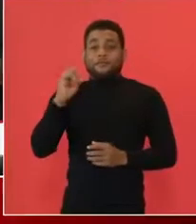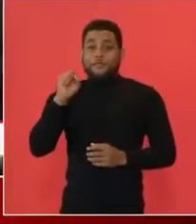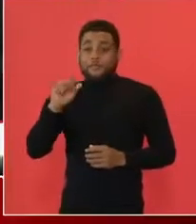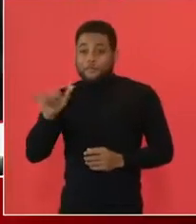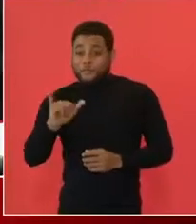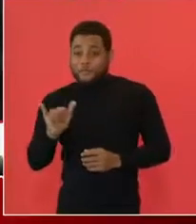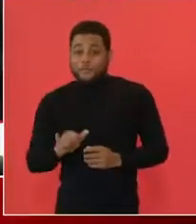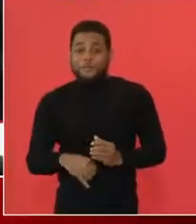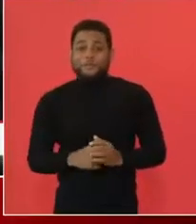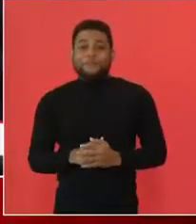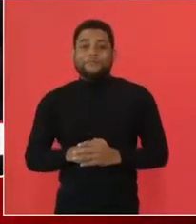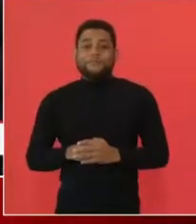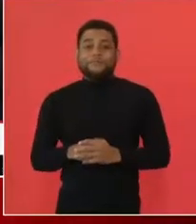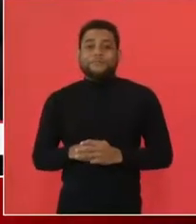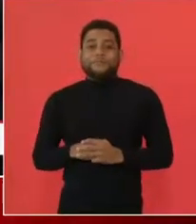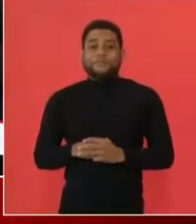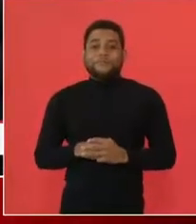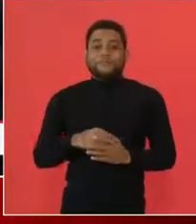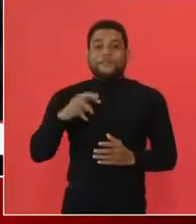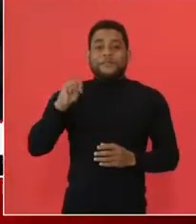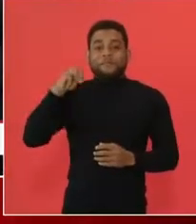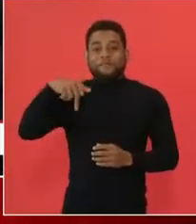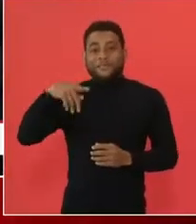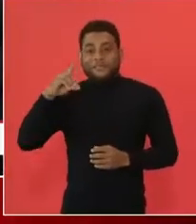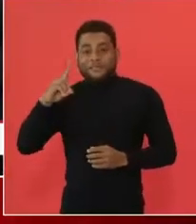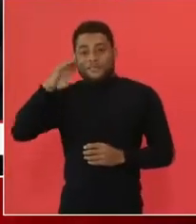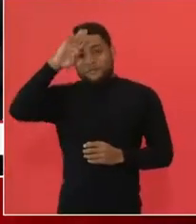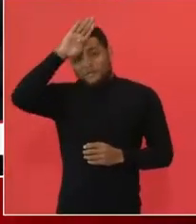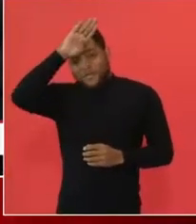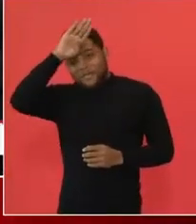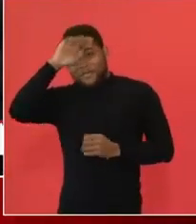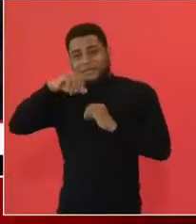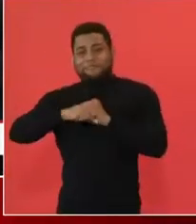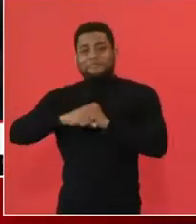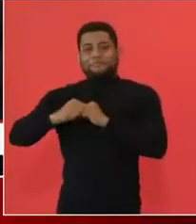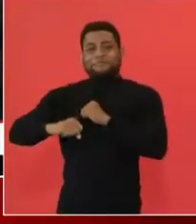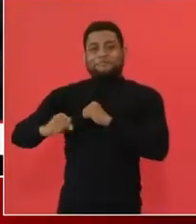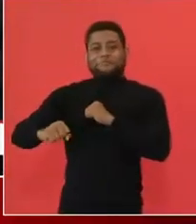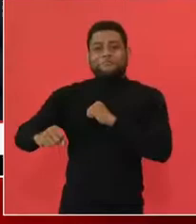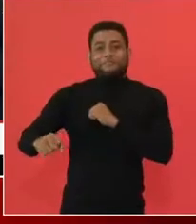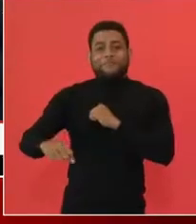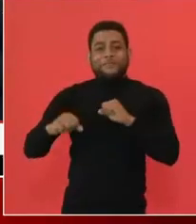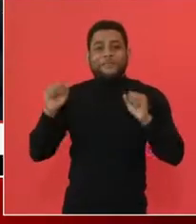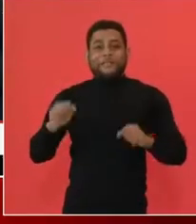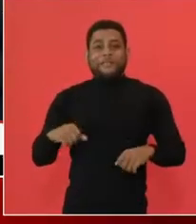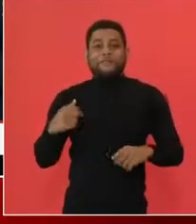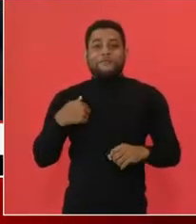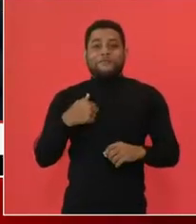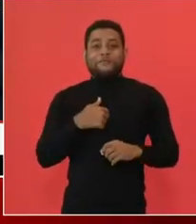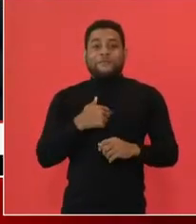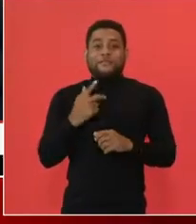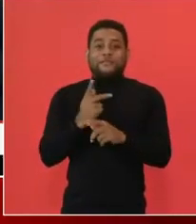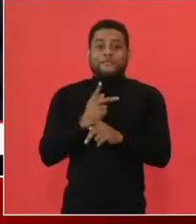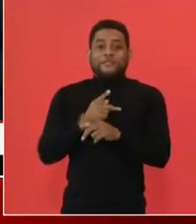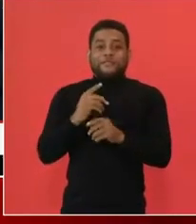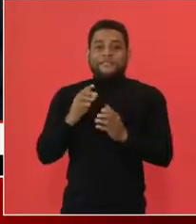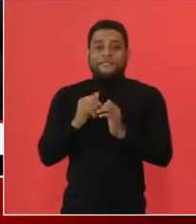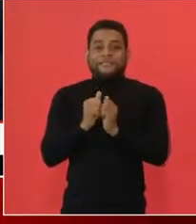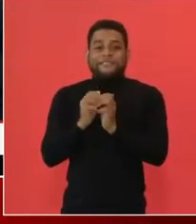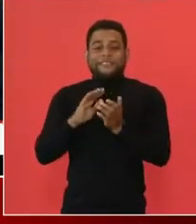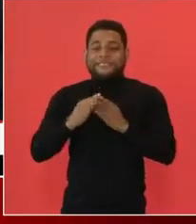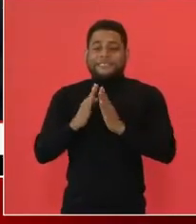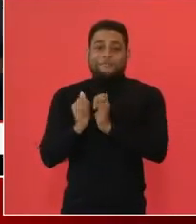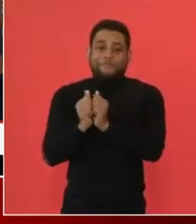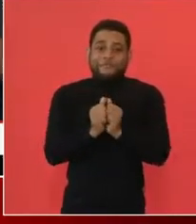MPD, Fire and EMS, DSB, we can go on. And we held this city strongly. And it is because of the leadership